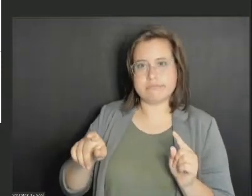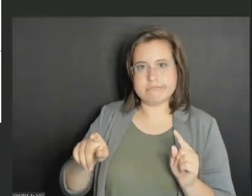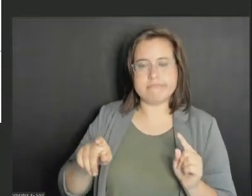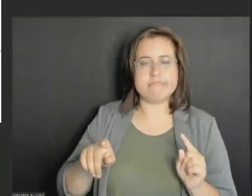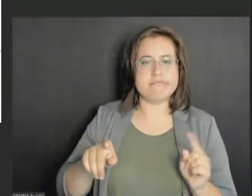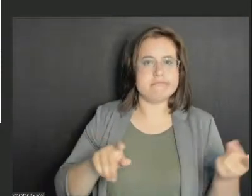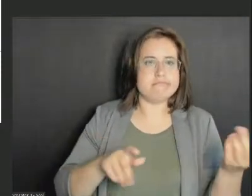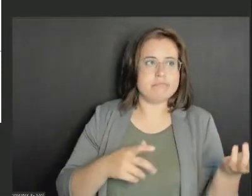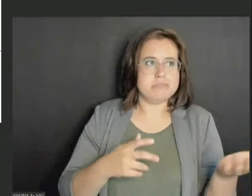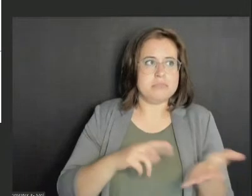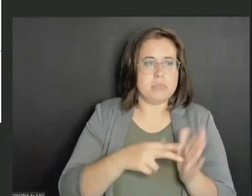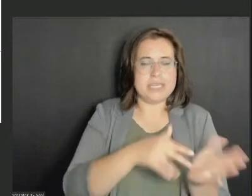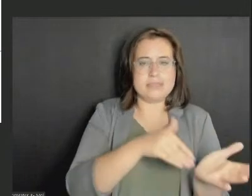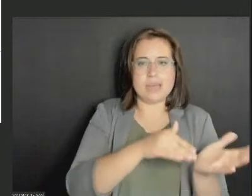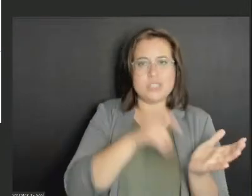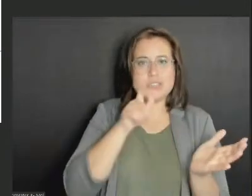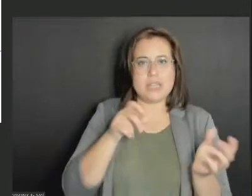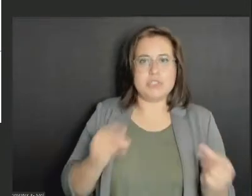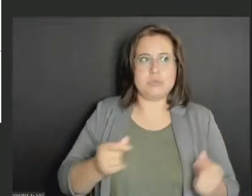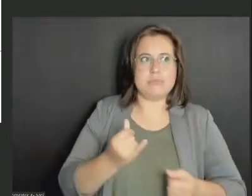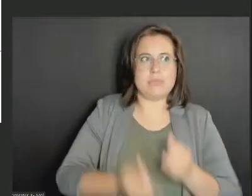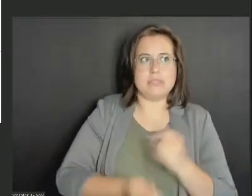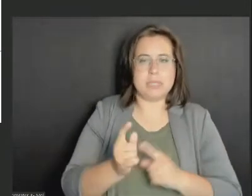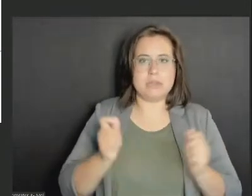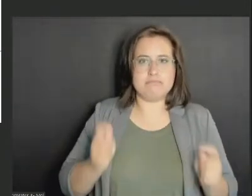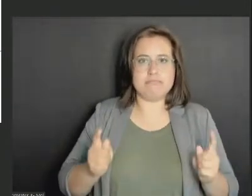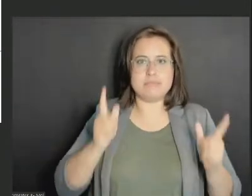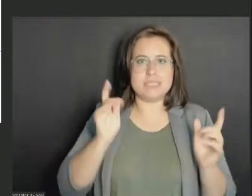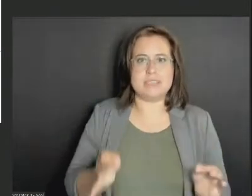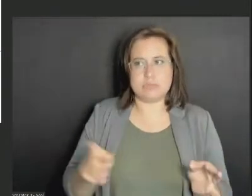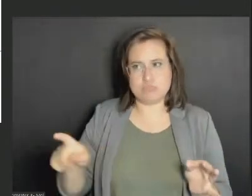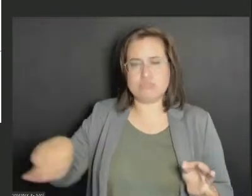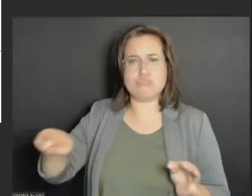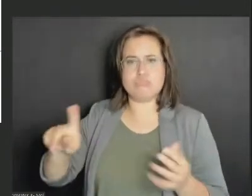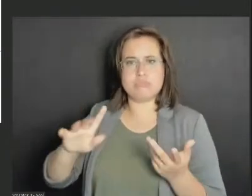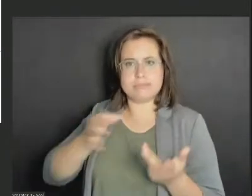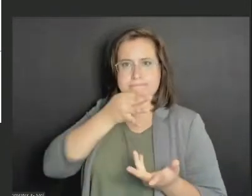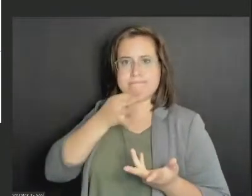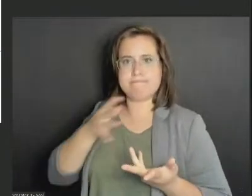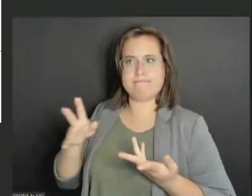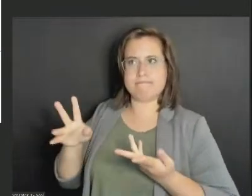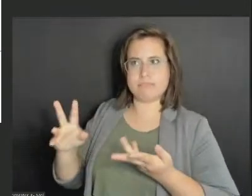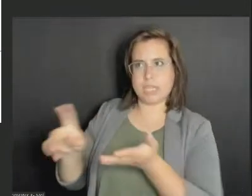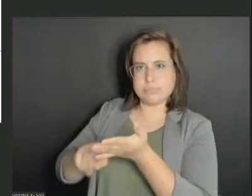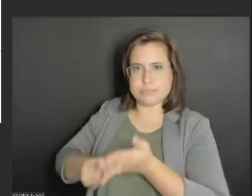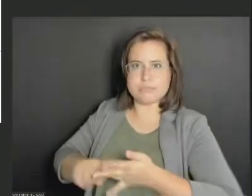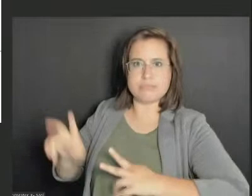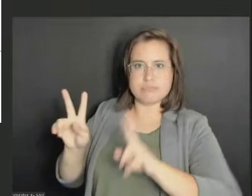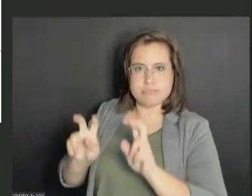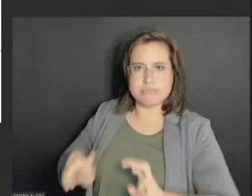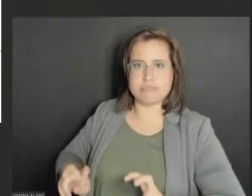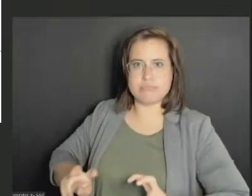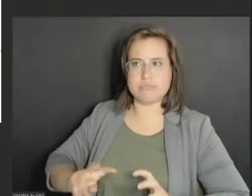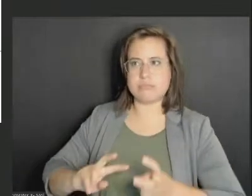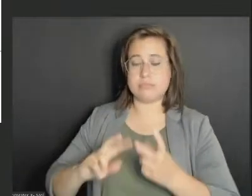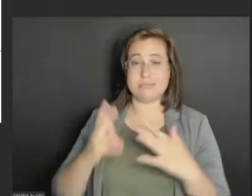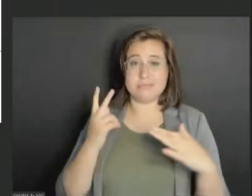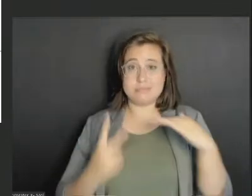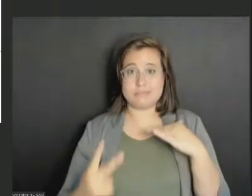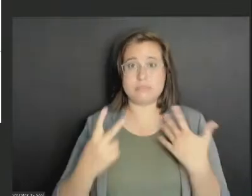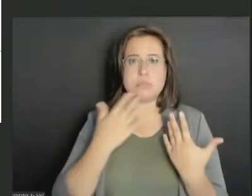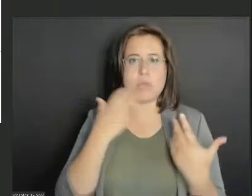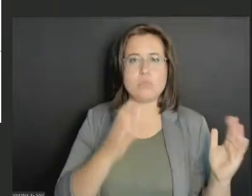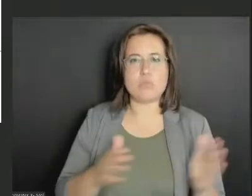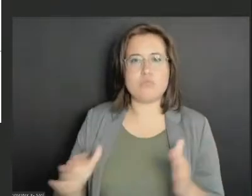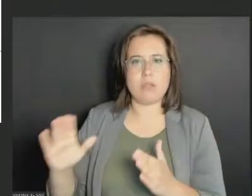poor outcome. It's these standards that can help ensure our systems are better prepared in the future. And we recommend that these standards,